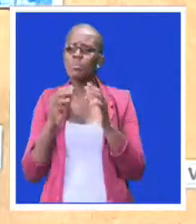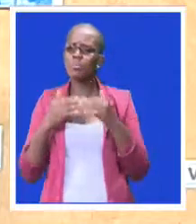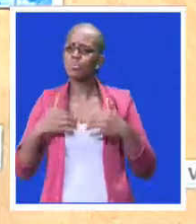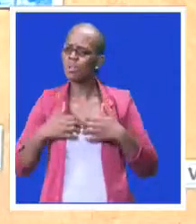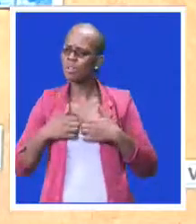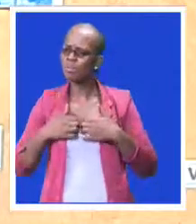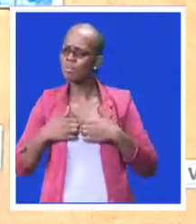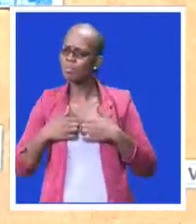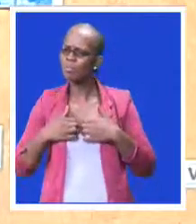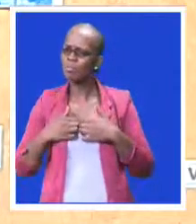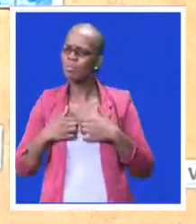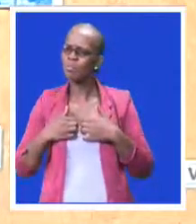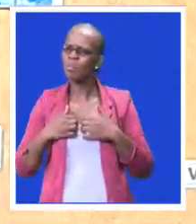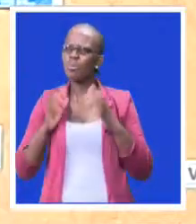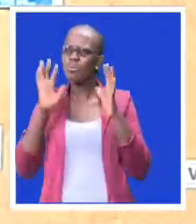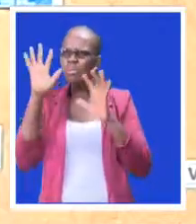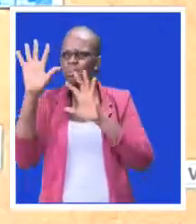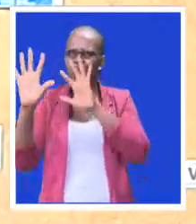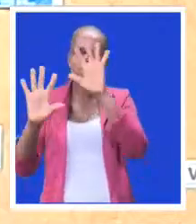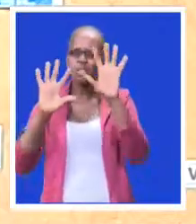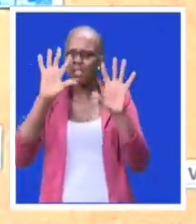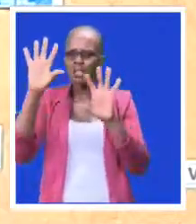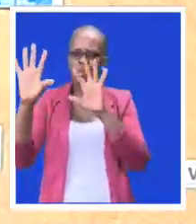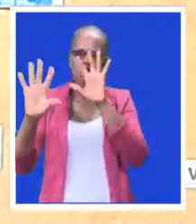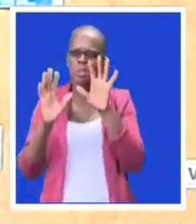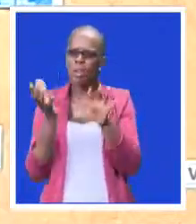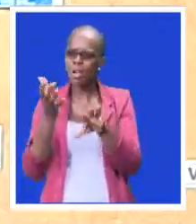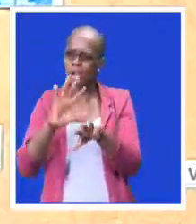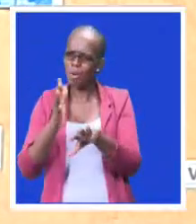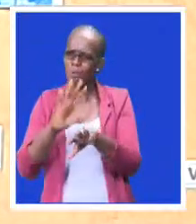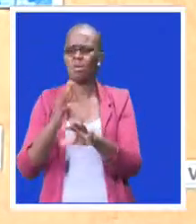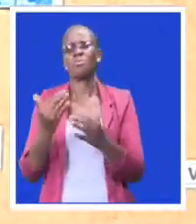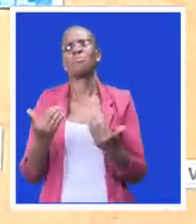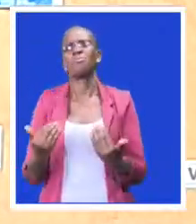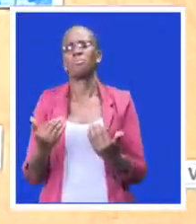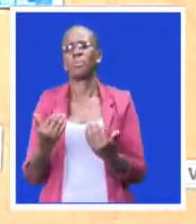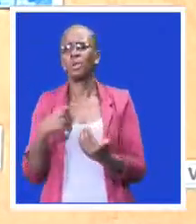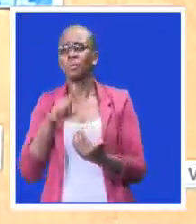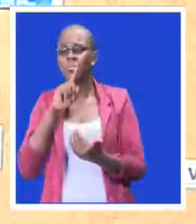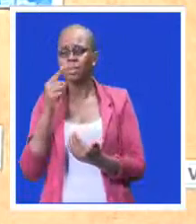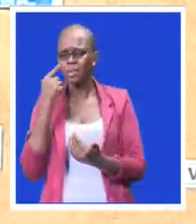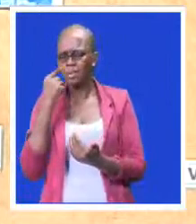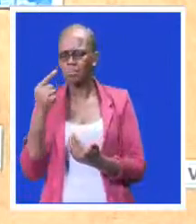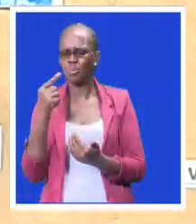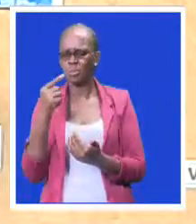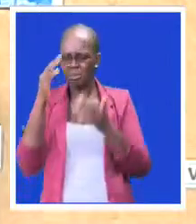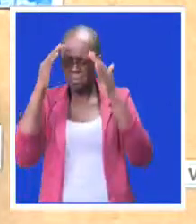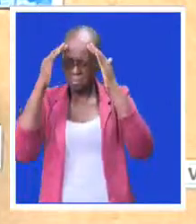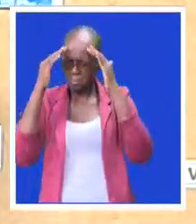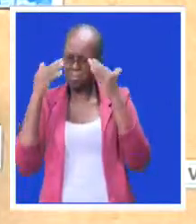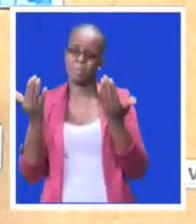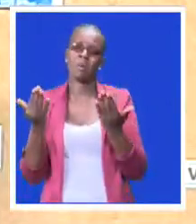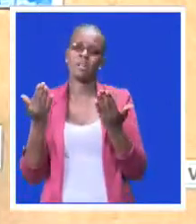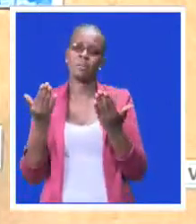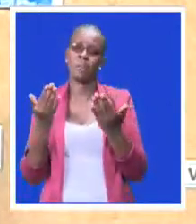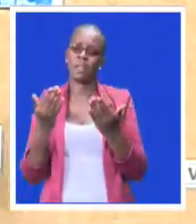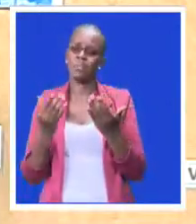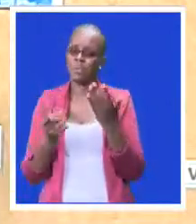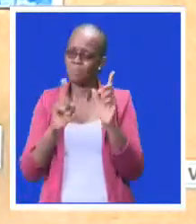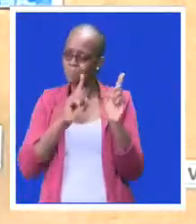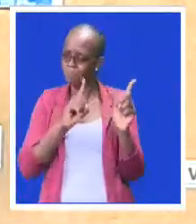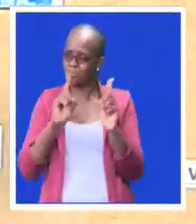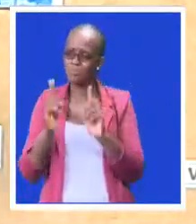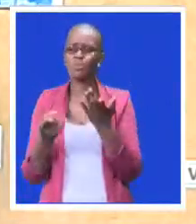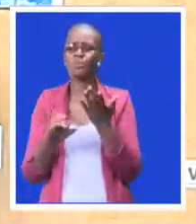Monkey? Monkey, it looks like he doesn't know how the weather is today. So we're going to, as we sing our weather song, I want you